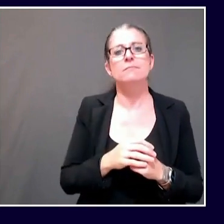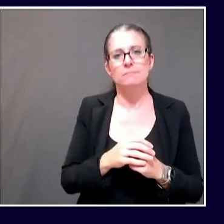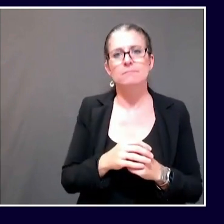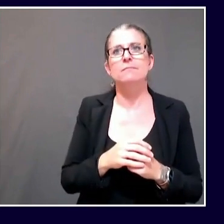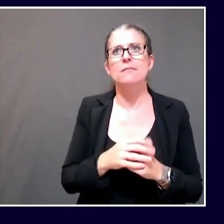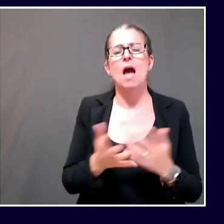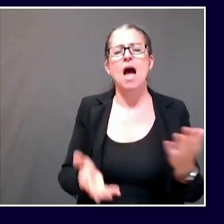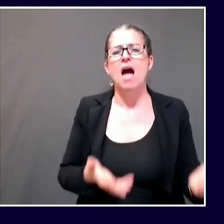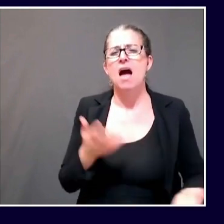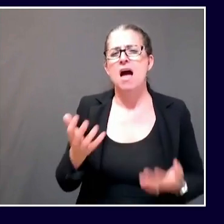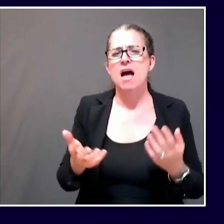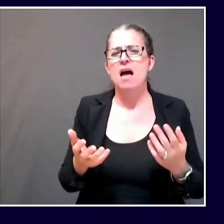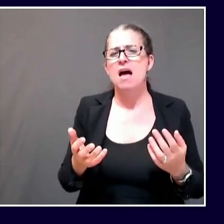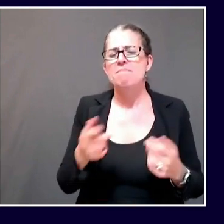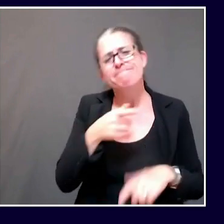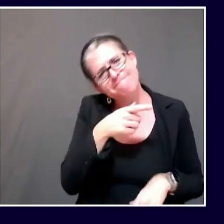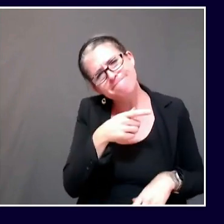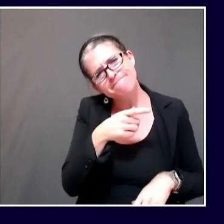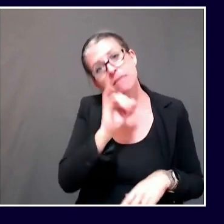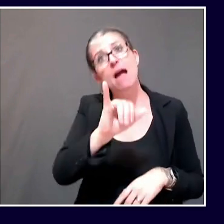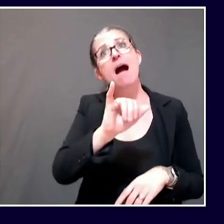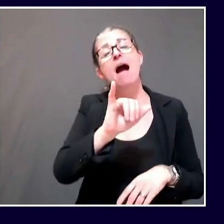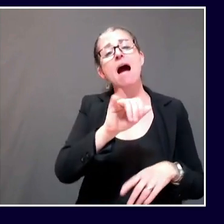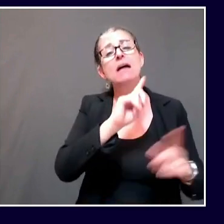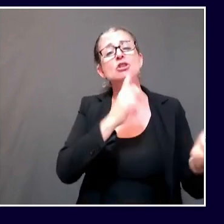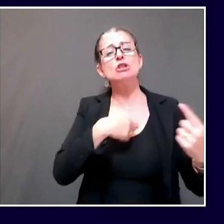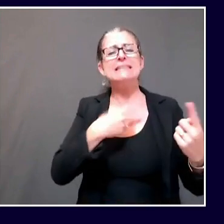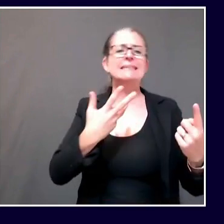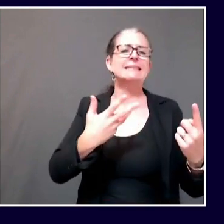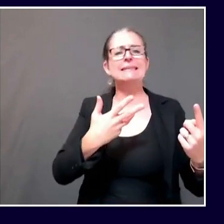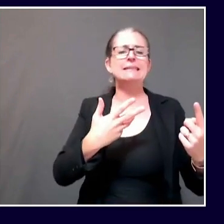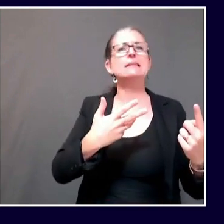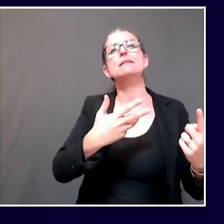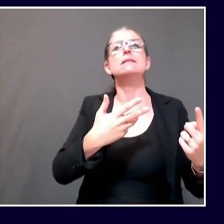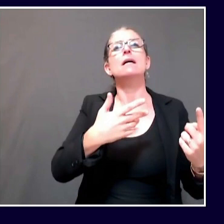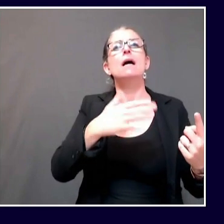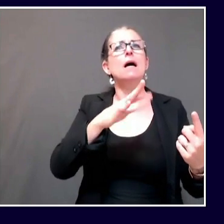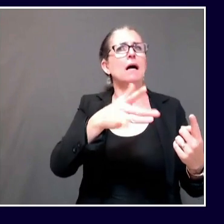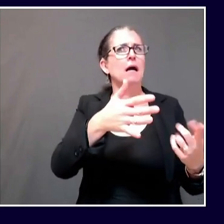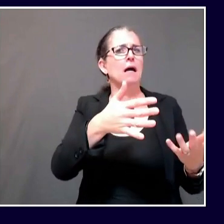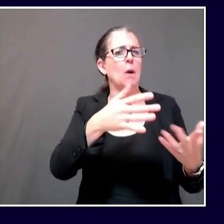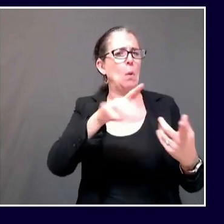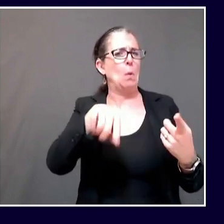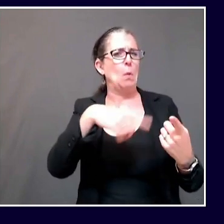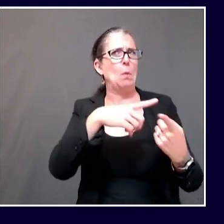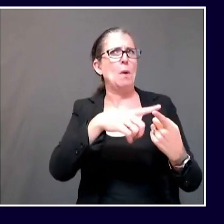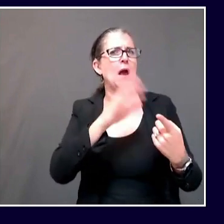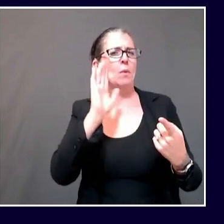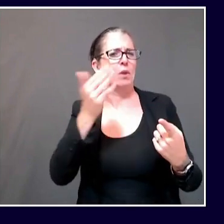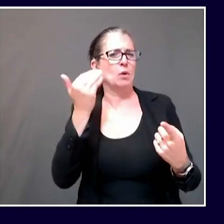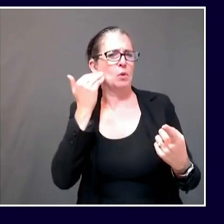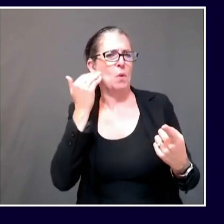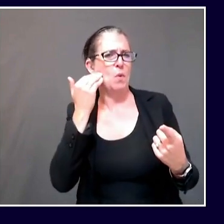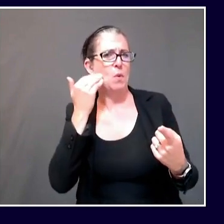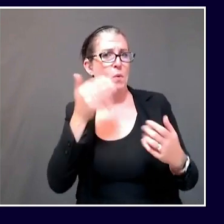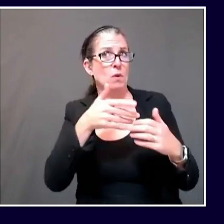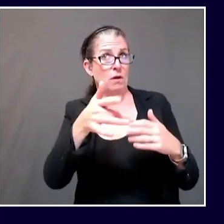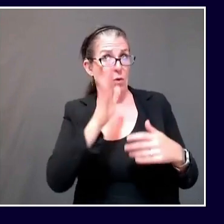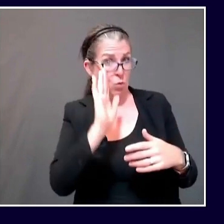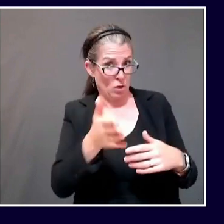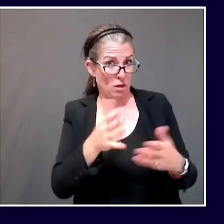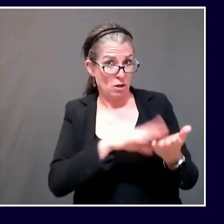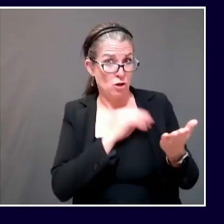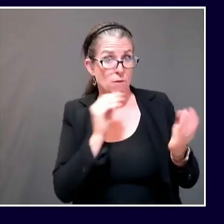sort of timeline for when any more guidance will be coming from the state for many of your departments?